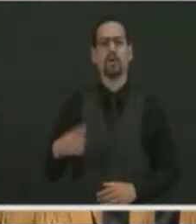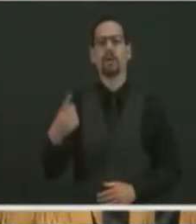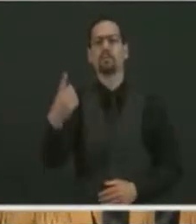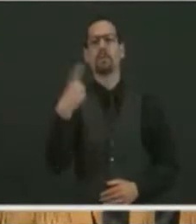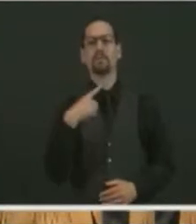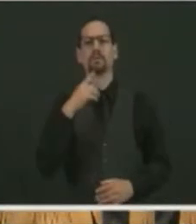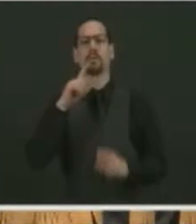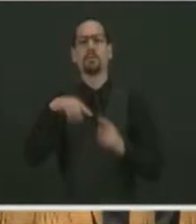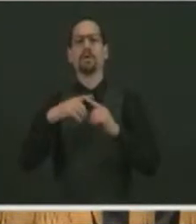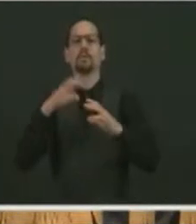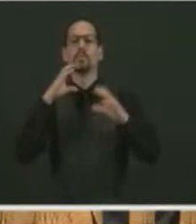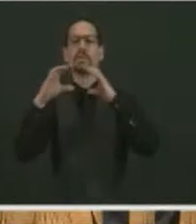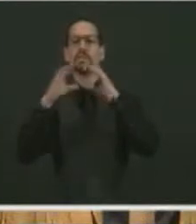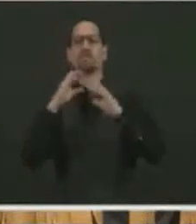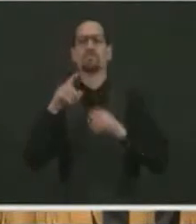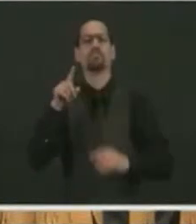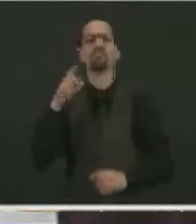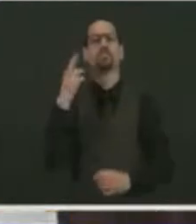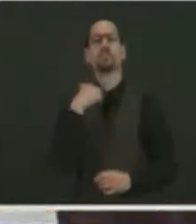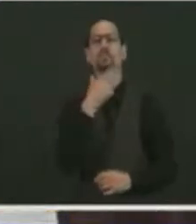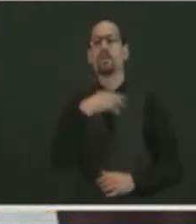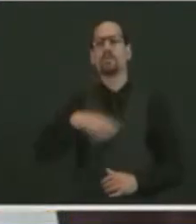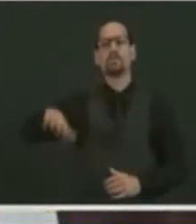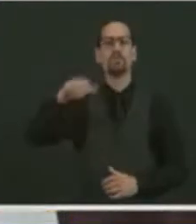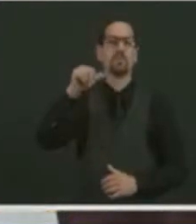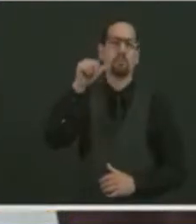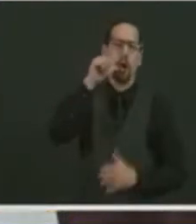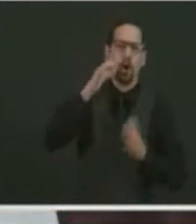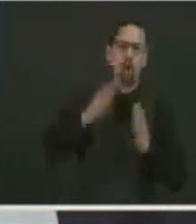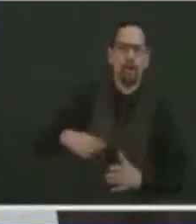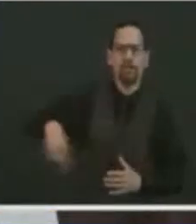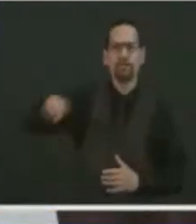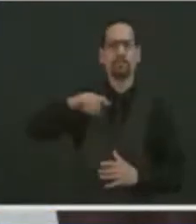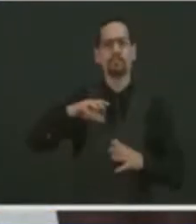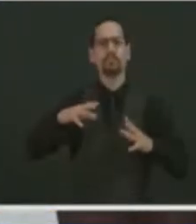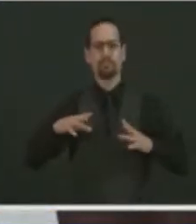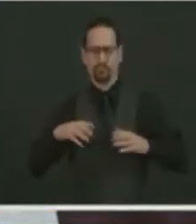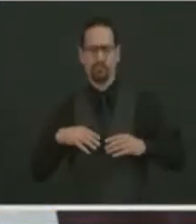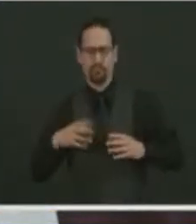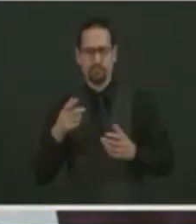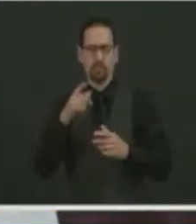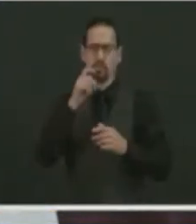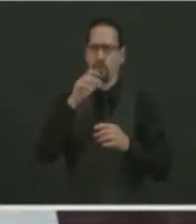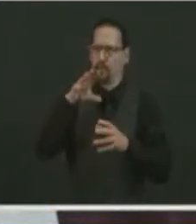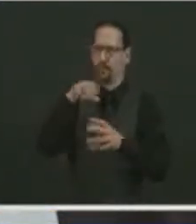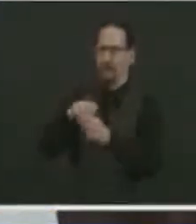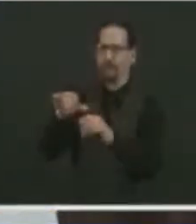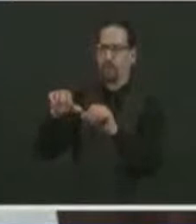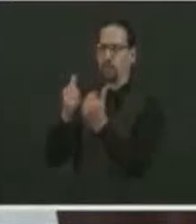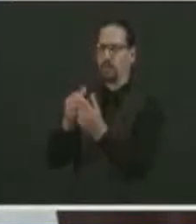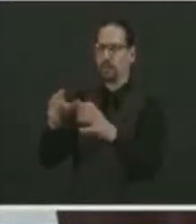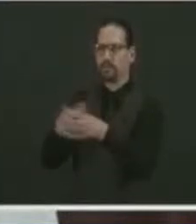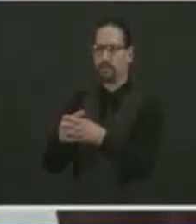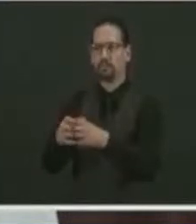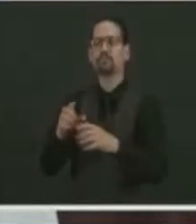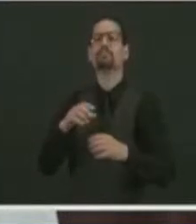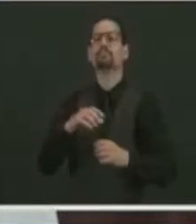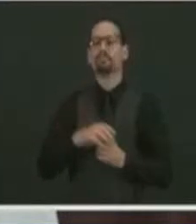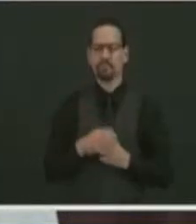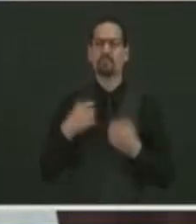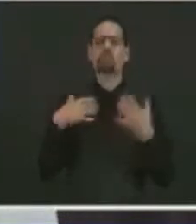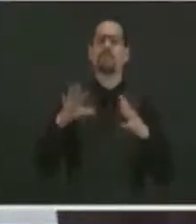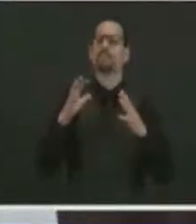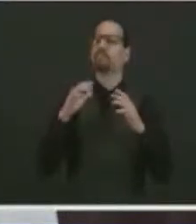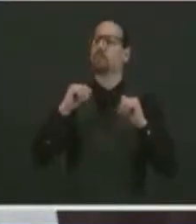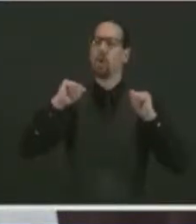Island Hospitality Association? Yes, Restaurant owners who don't jive with all their policies, like opposing minimum wage?